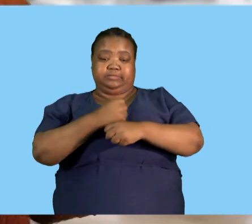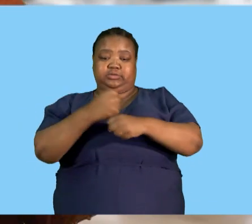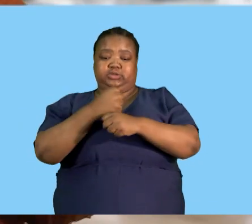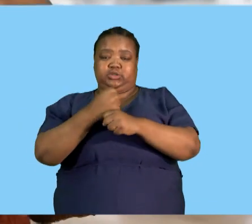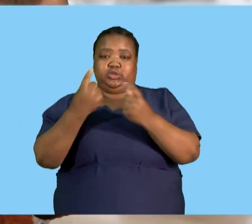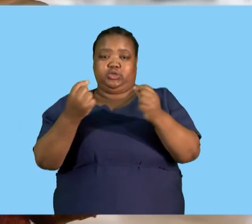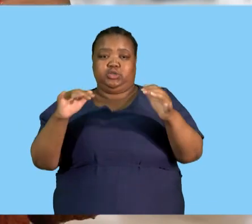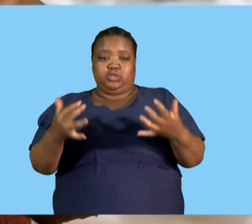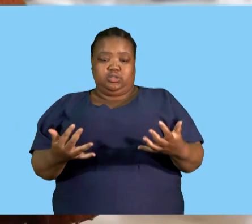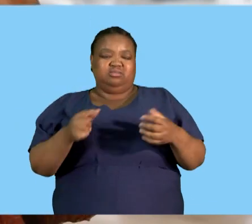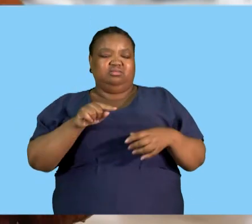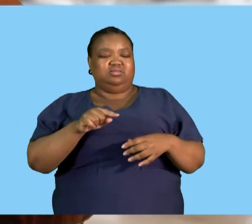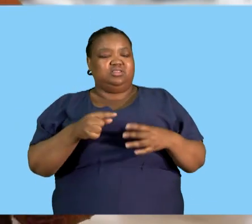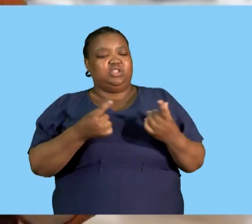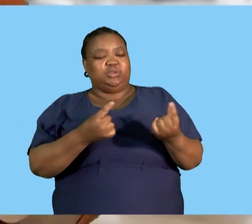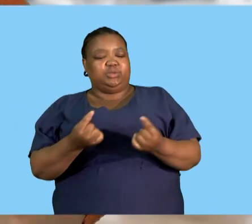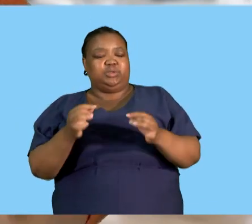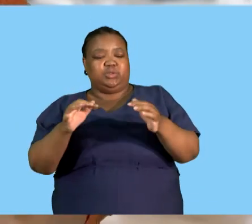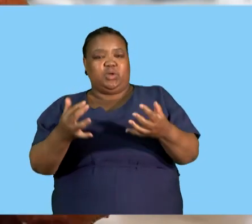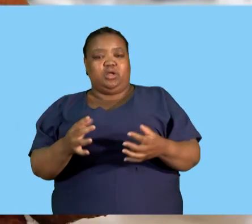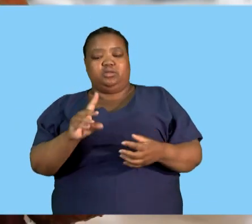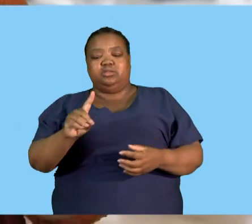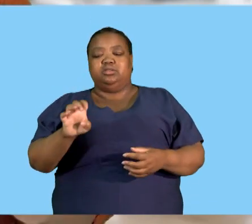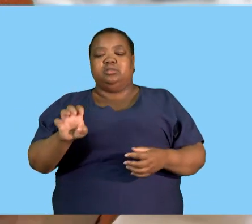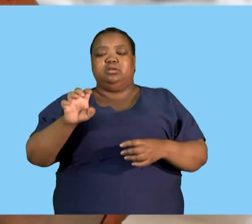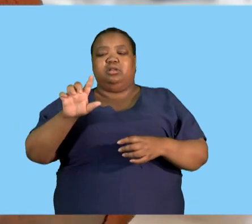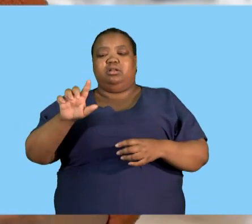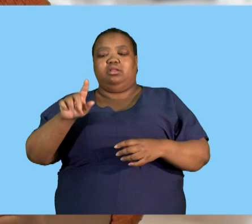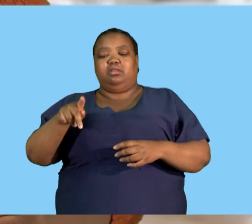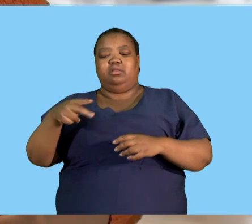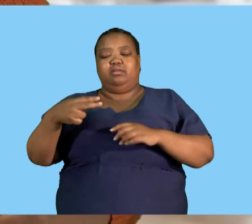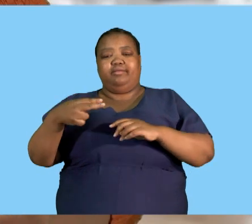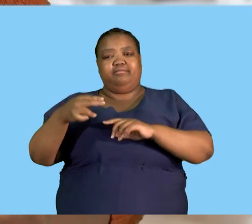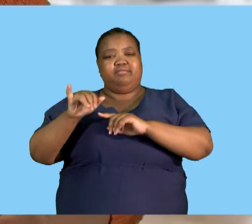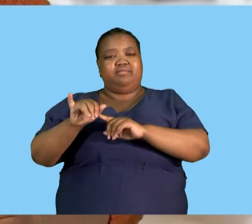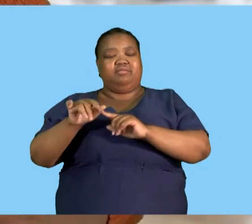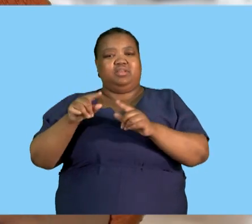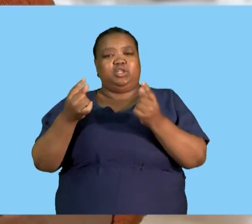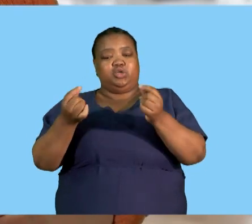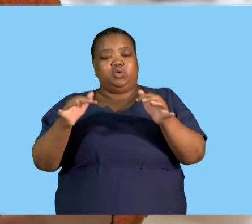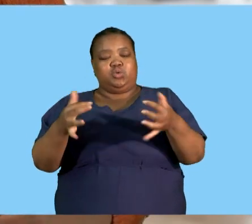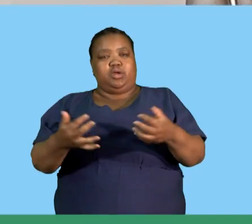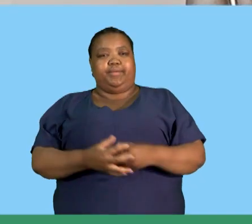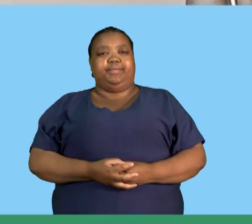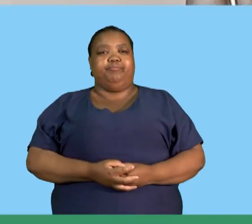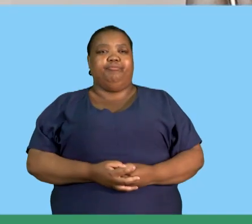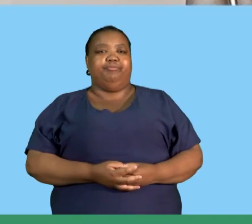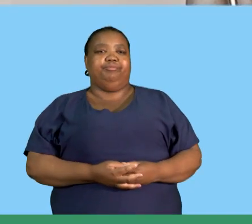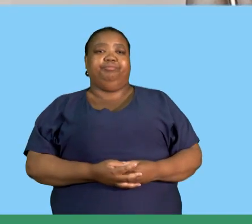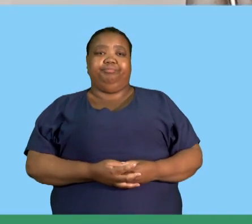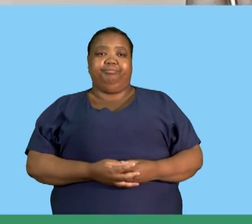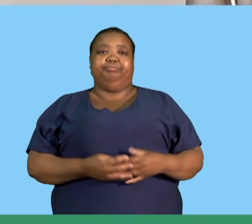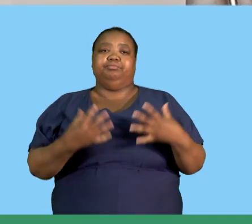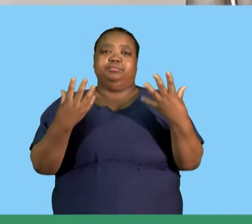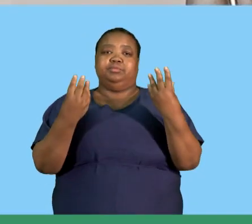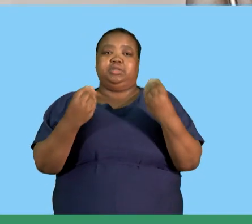to practice. How do we apply the Delphi technique? How do we put it into practice in our workplace? Right, so with the Delphi technique,